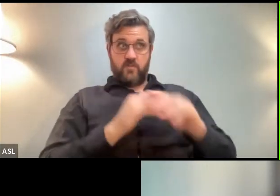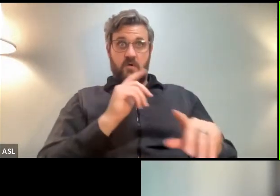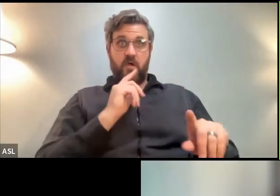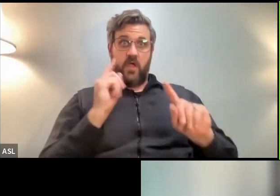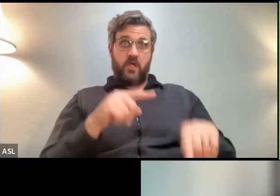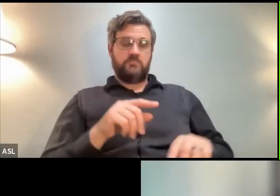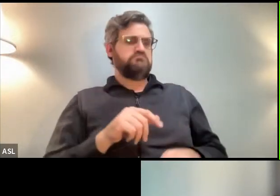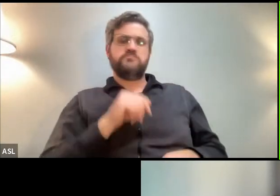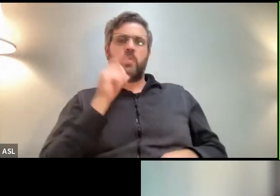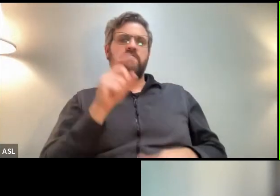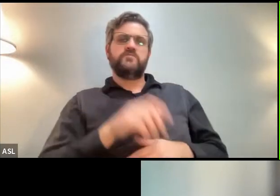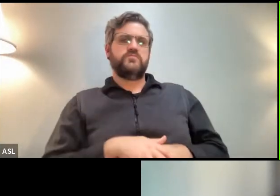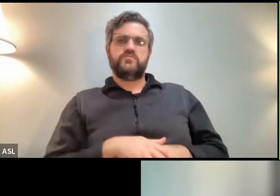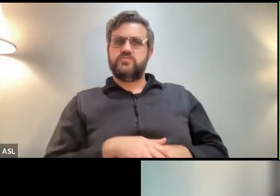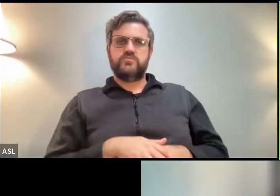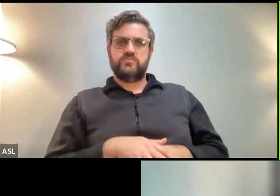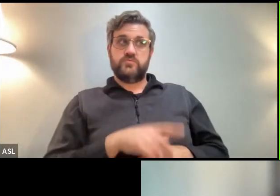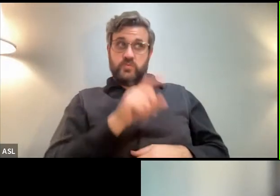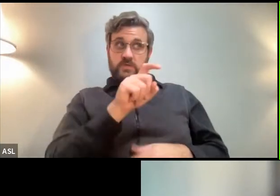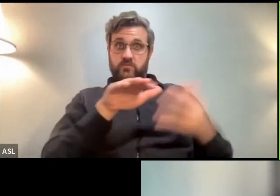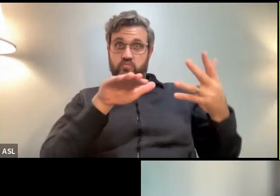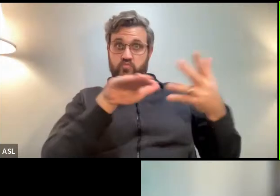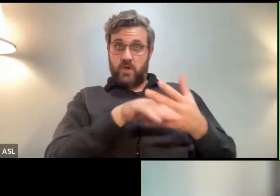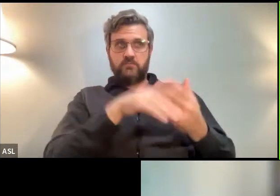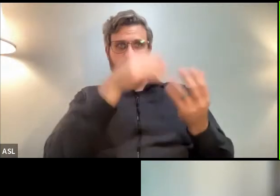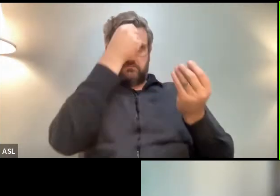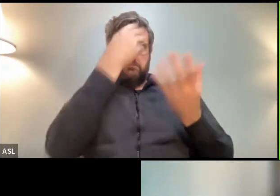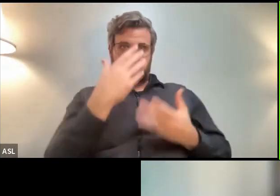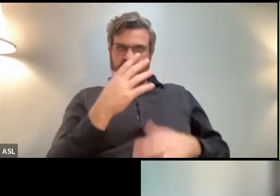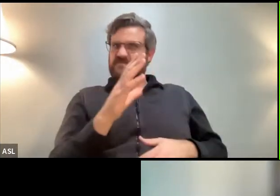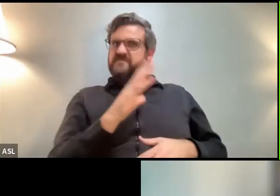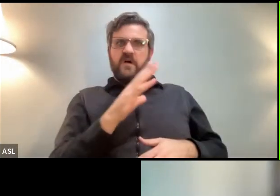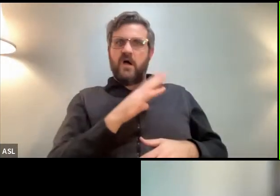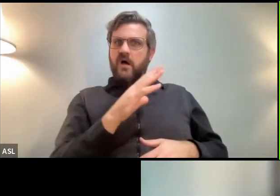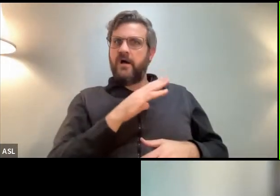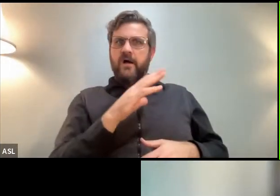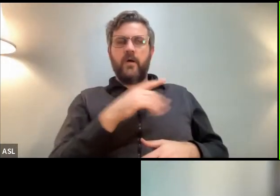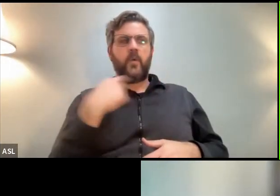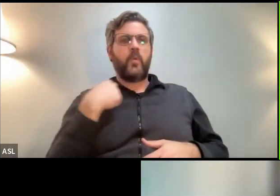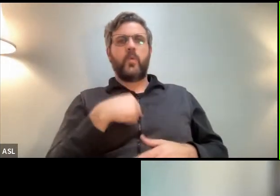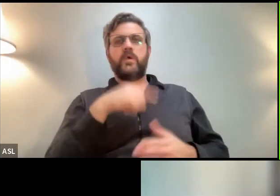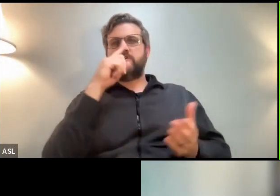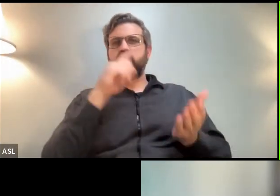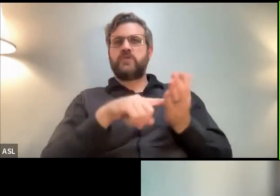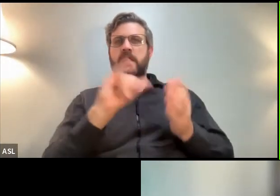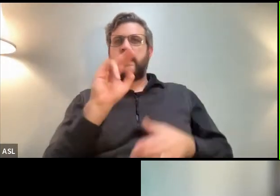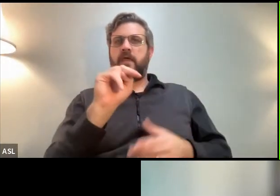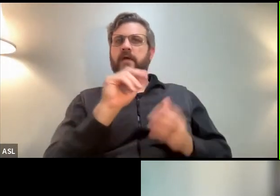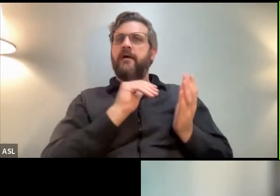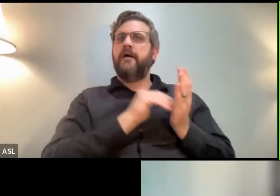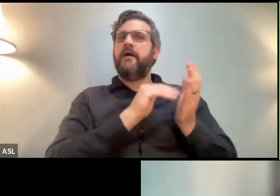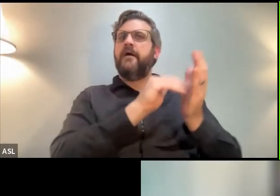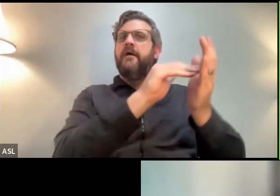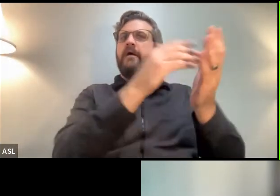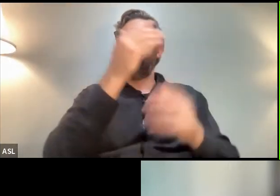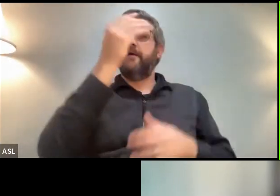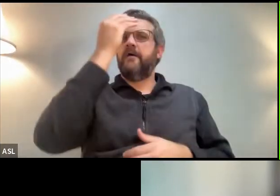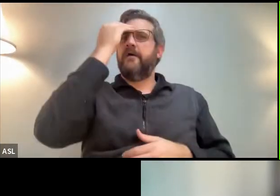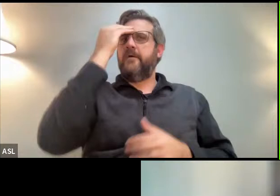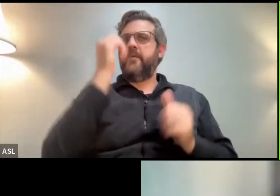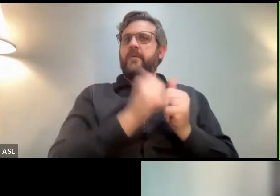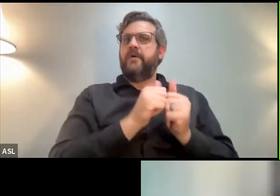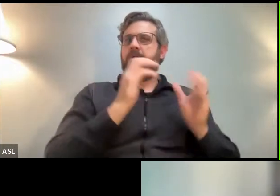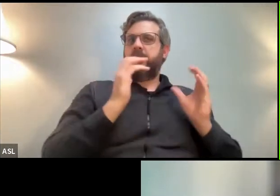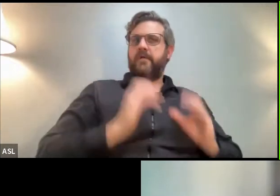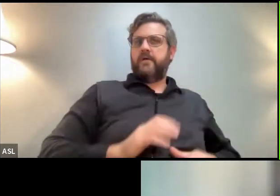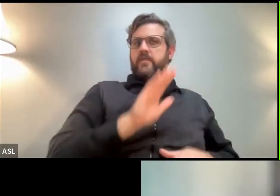And please tell us when you need a break. And we do frequent check-ins. With the youth and their